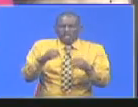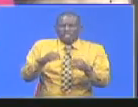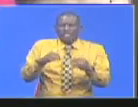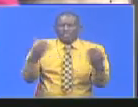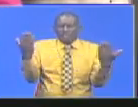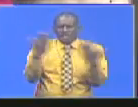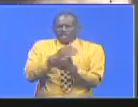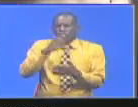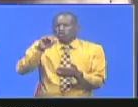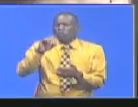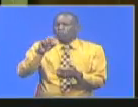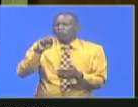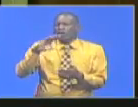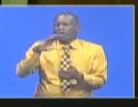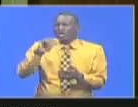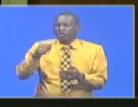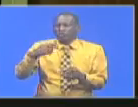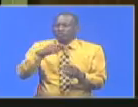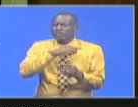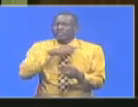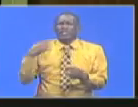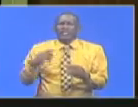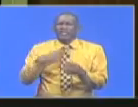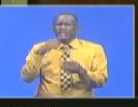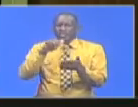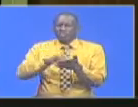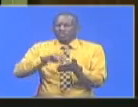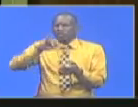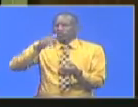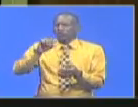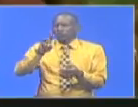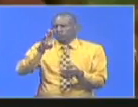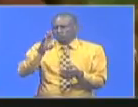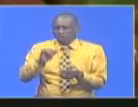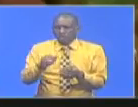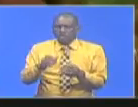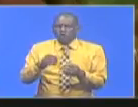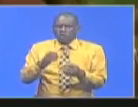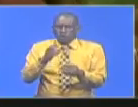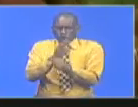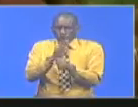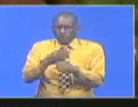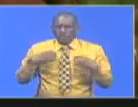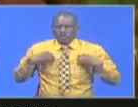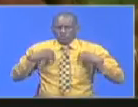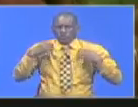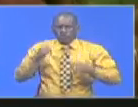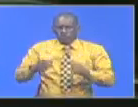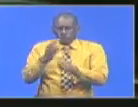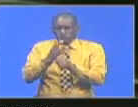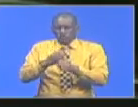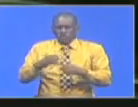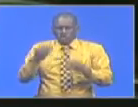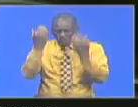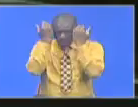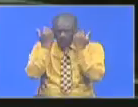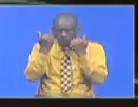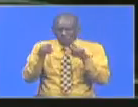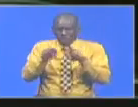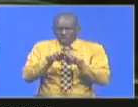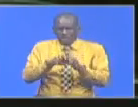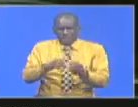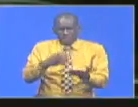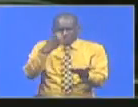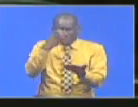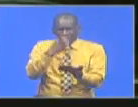Kimani was murdered. She told the court that Jowie was wearing the clothes which are being used in court as exhibits. Regan Imingu,